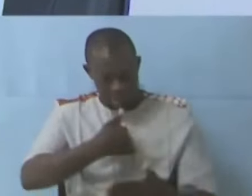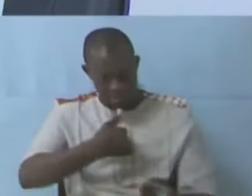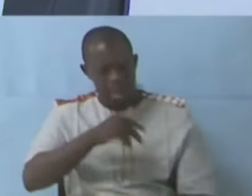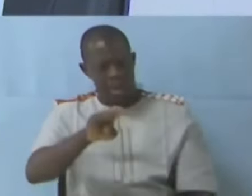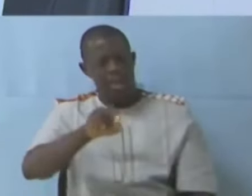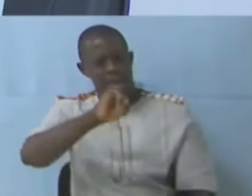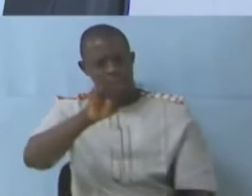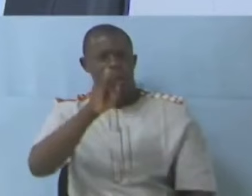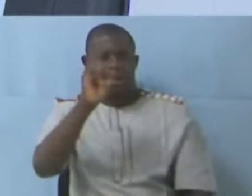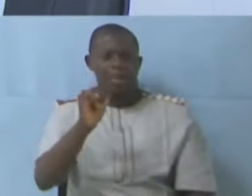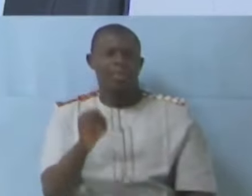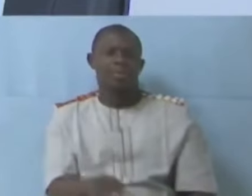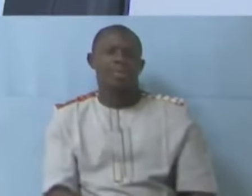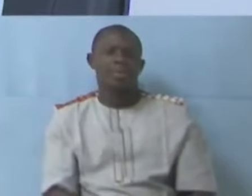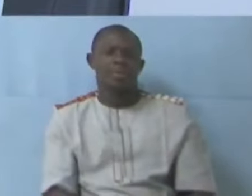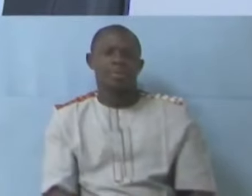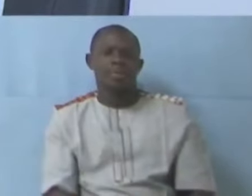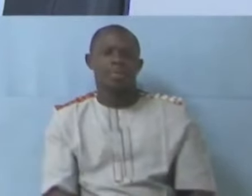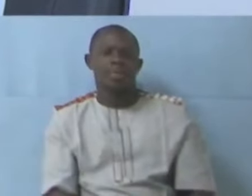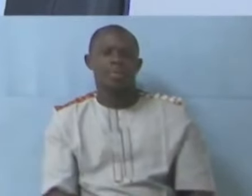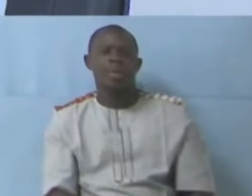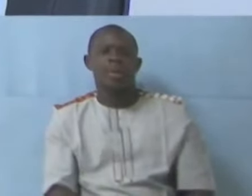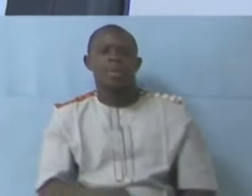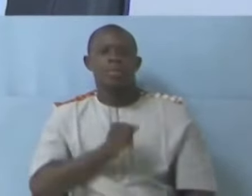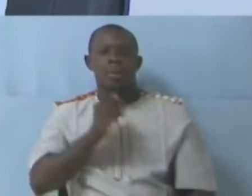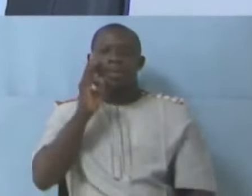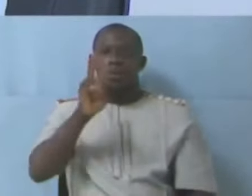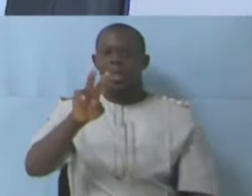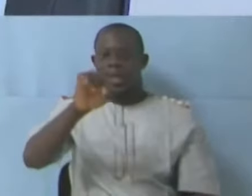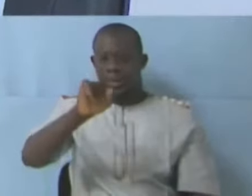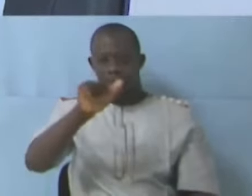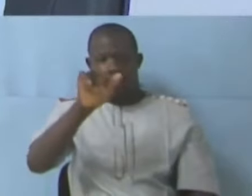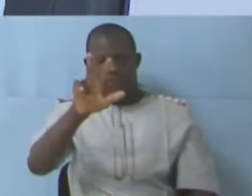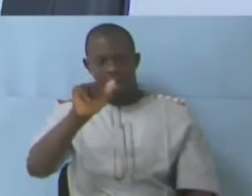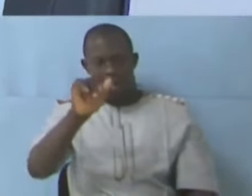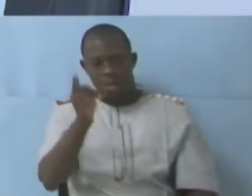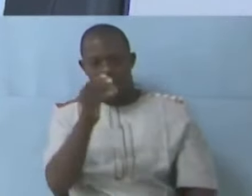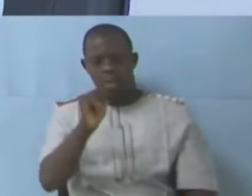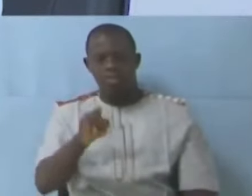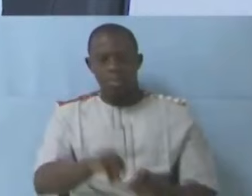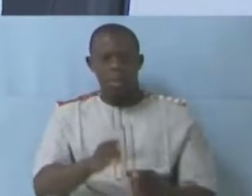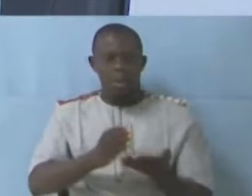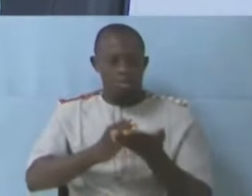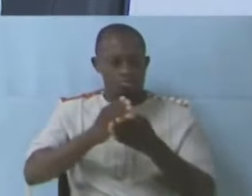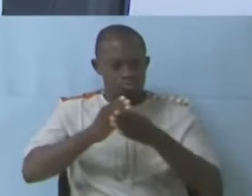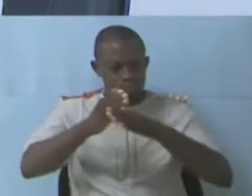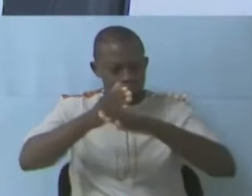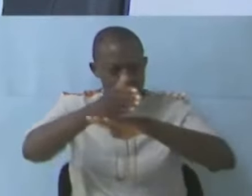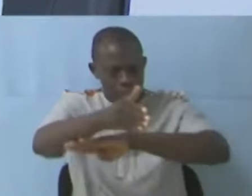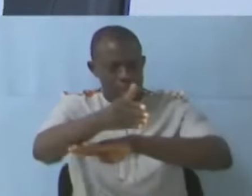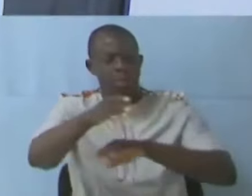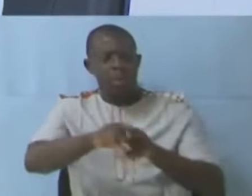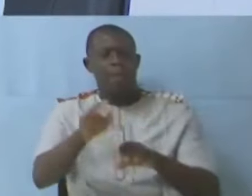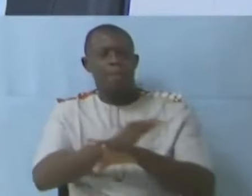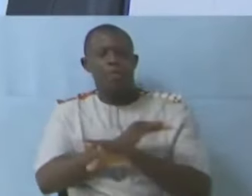and told him it's me njaay. Sila gi savage cross. Then I saw savage cross. Tasaro si group bobu non because group ñom ñep dañ taxawon